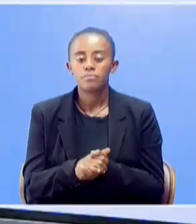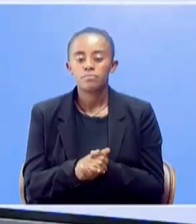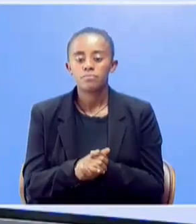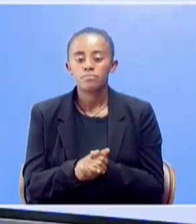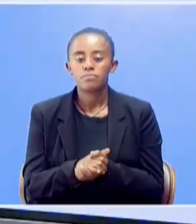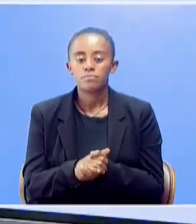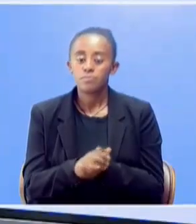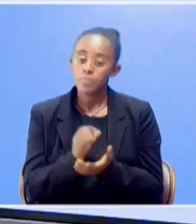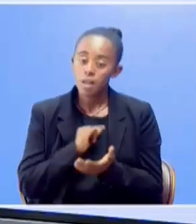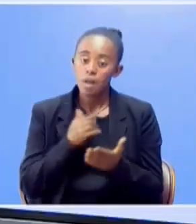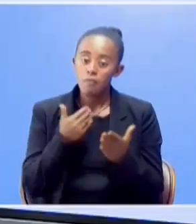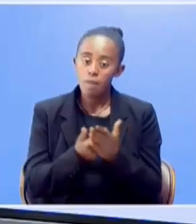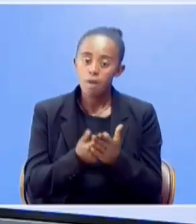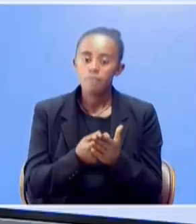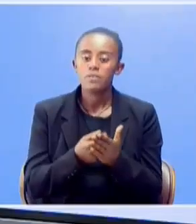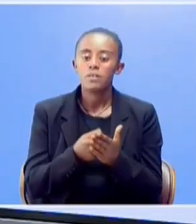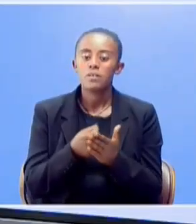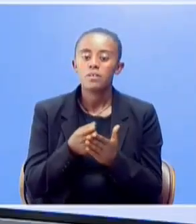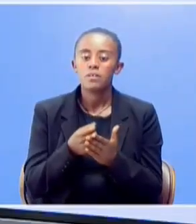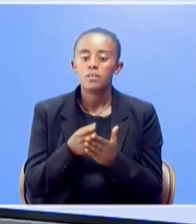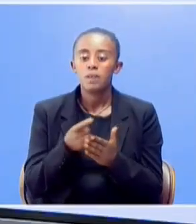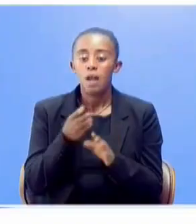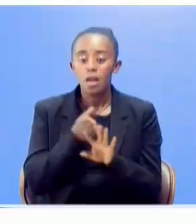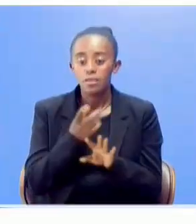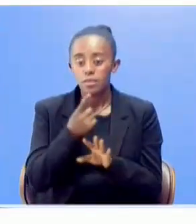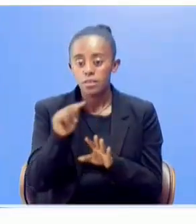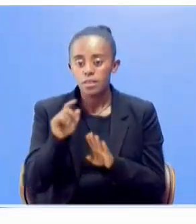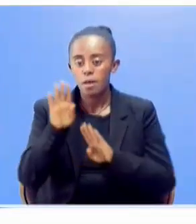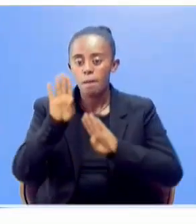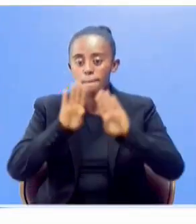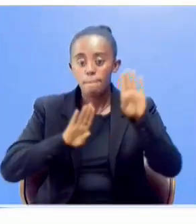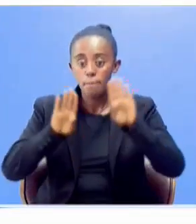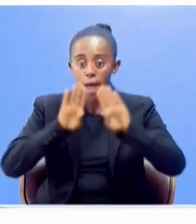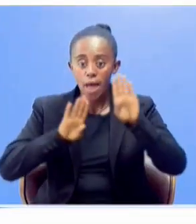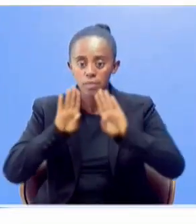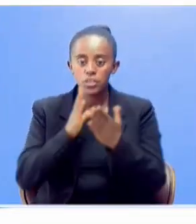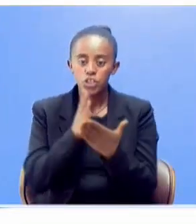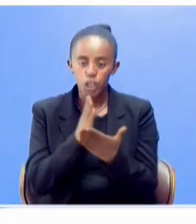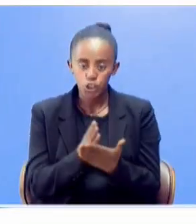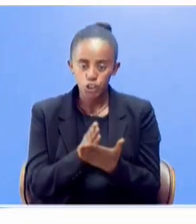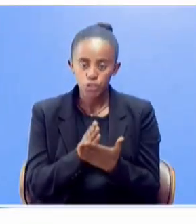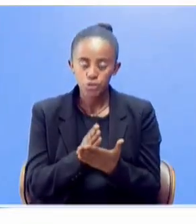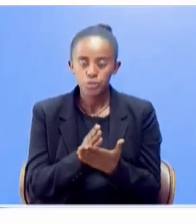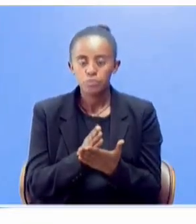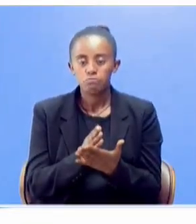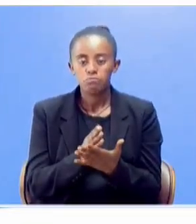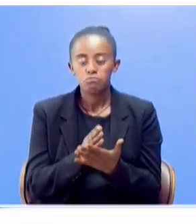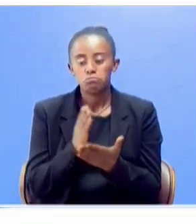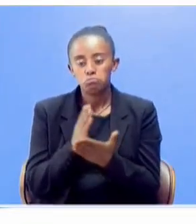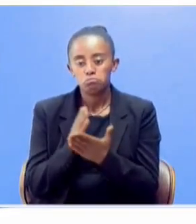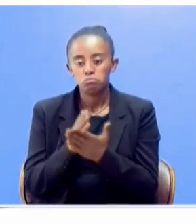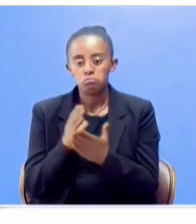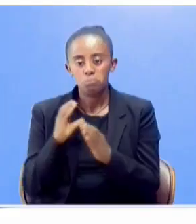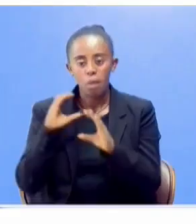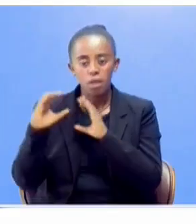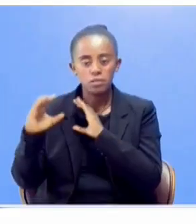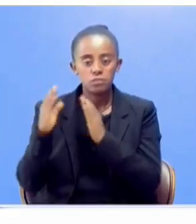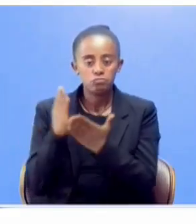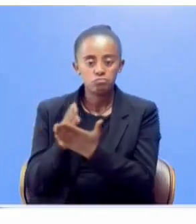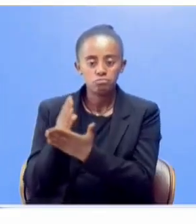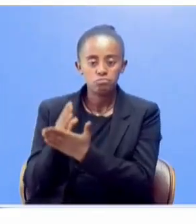Yes, I arrived at the bus station. The bus